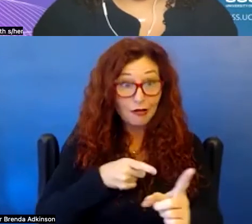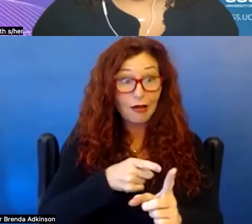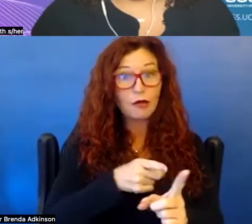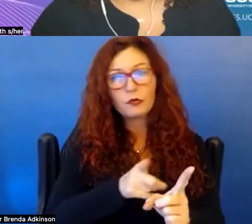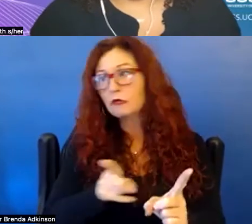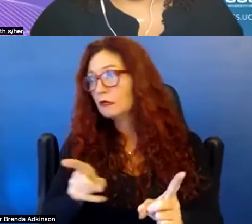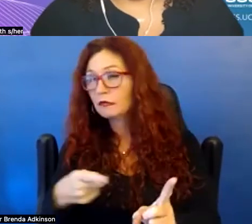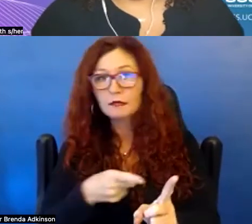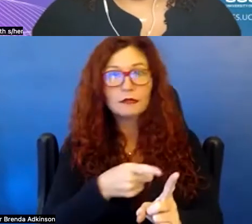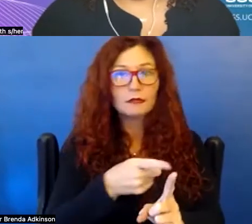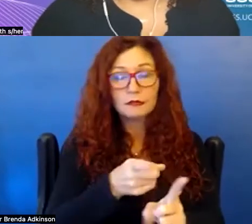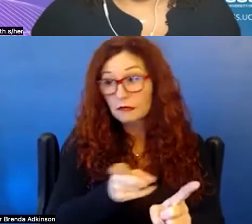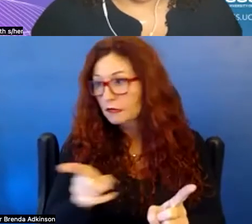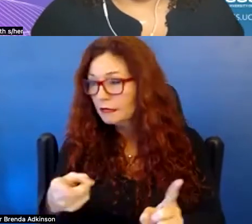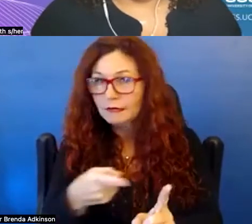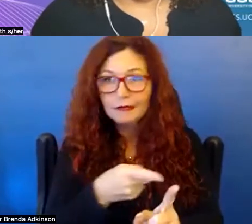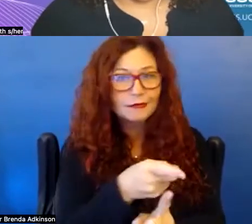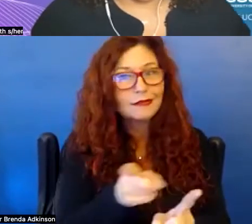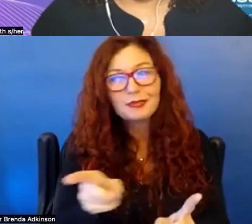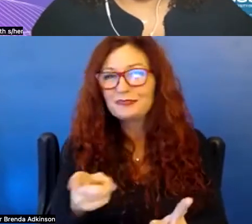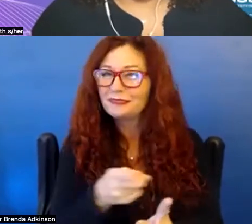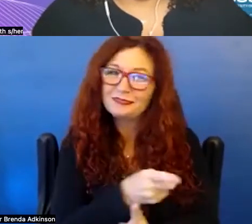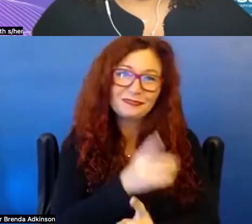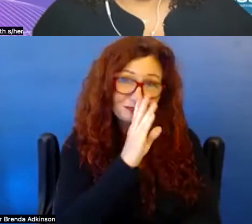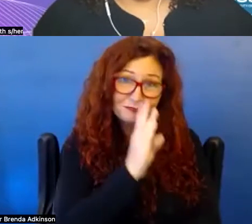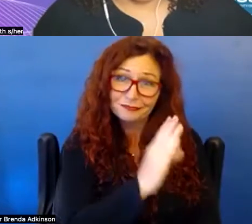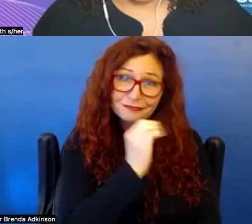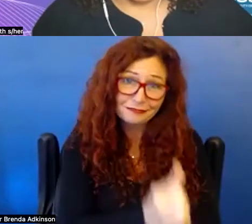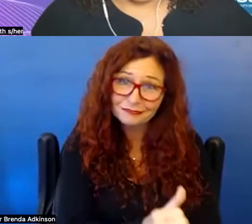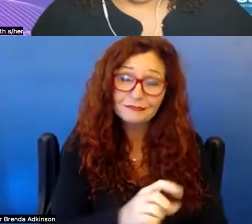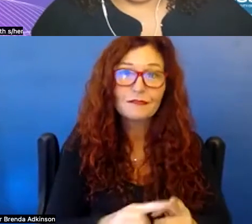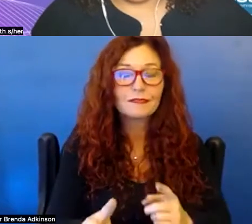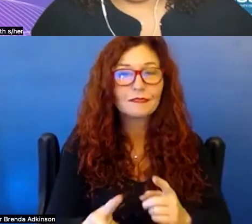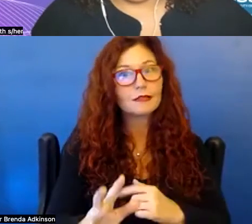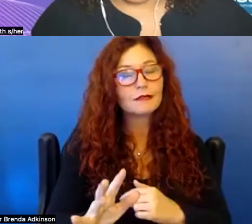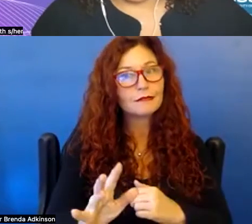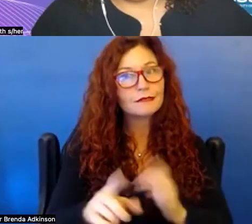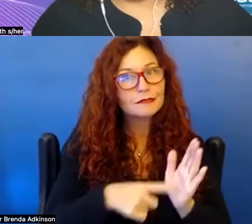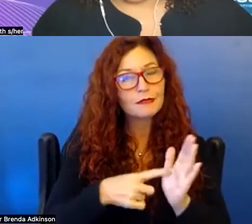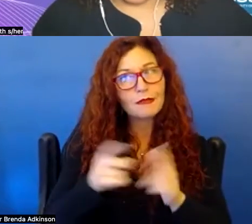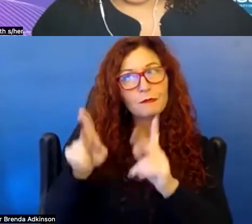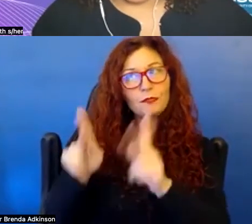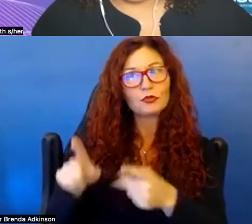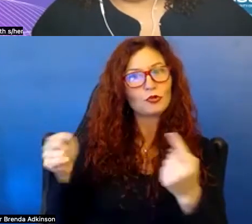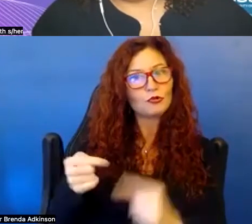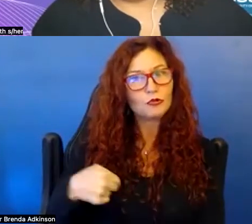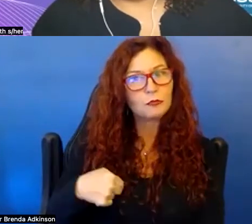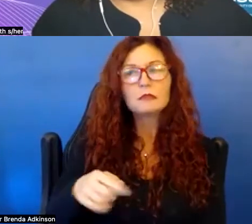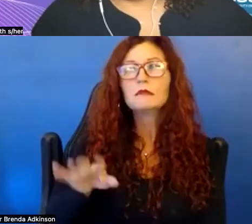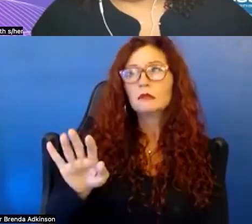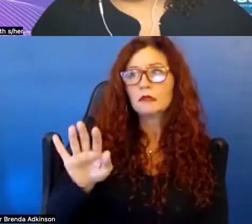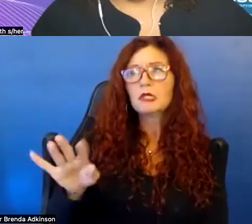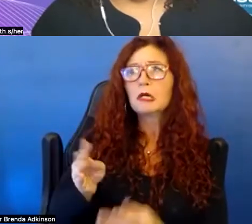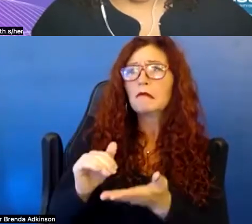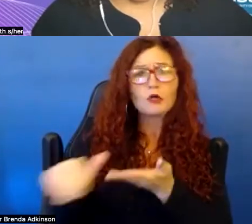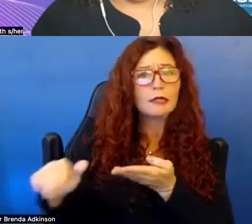people, and it was easy on sabbatical to forgive, but then to come back into the work, into the fry, and